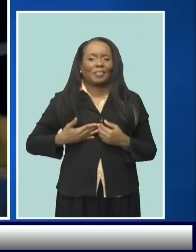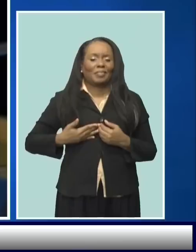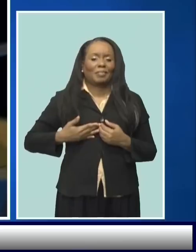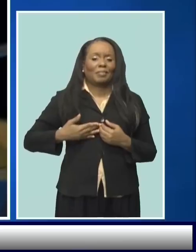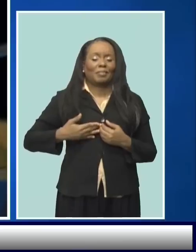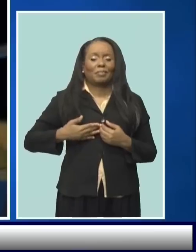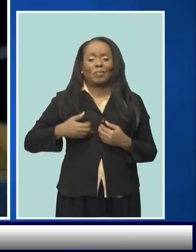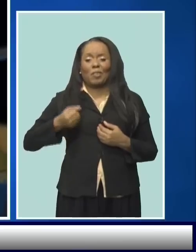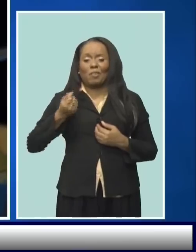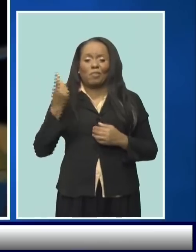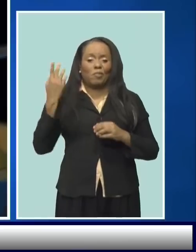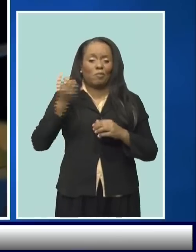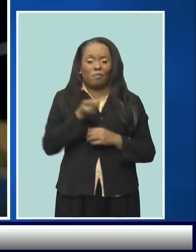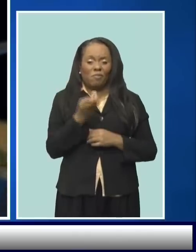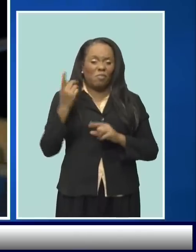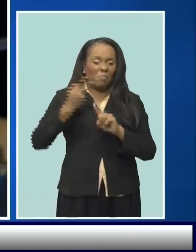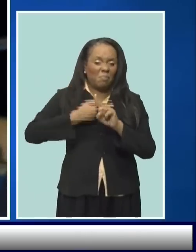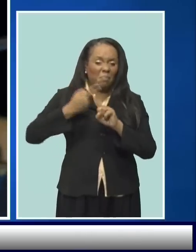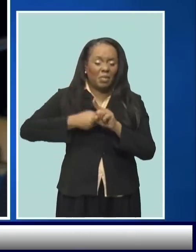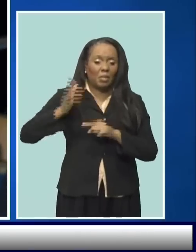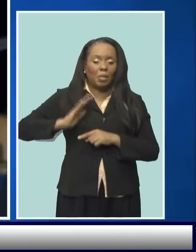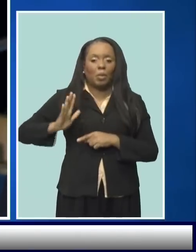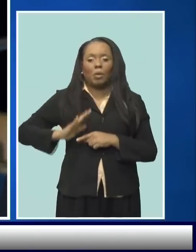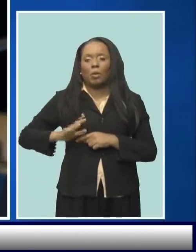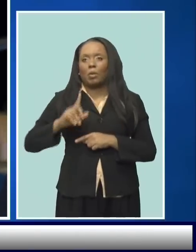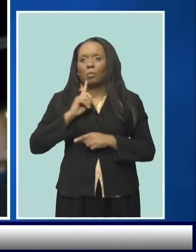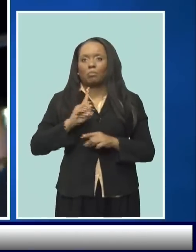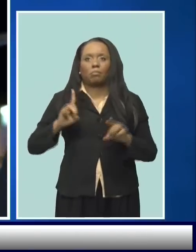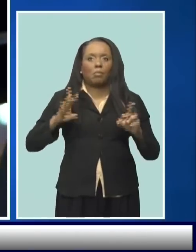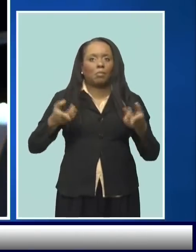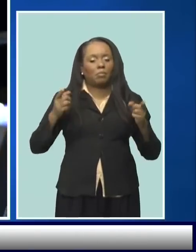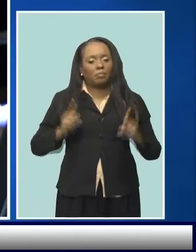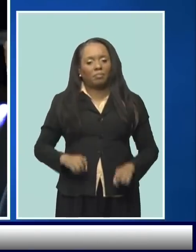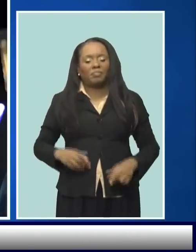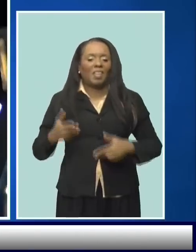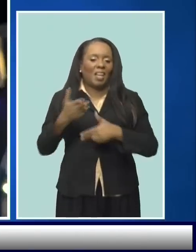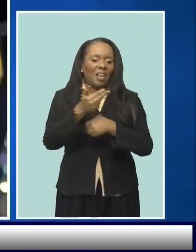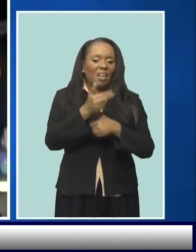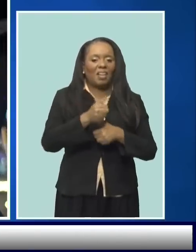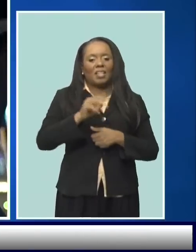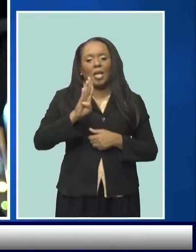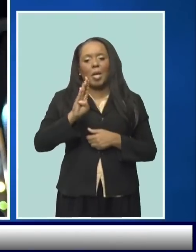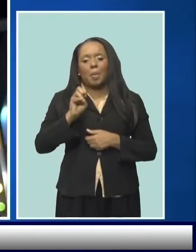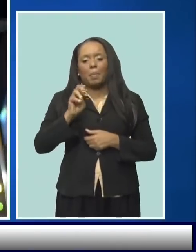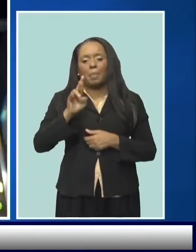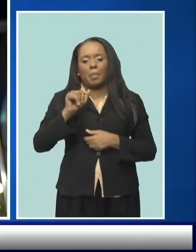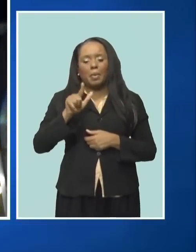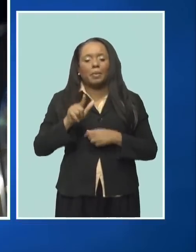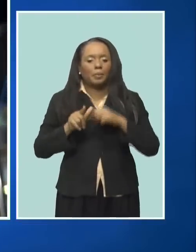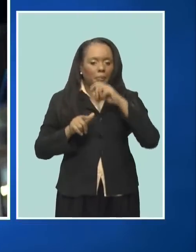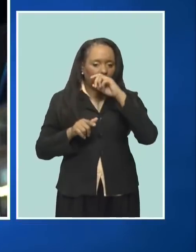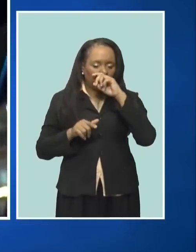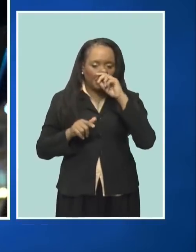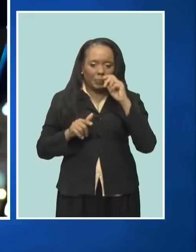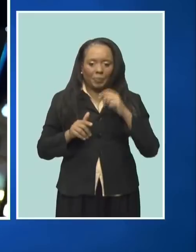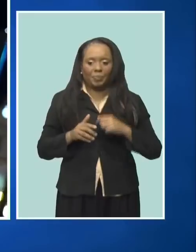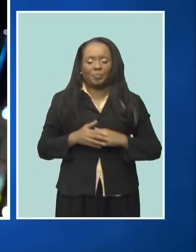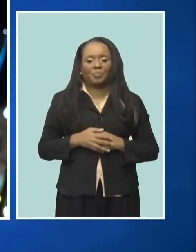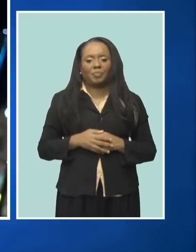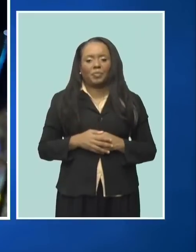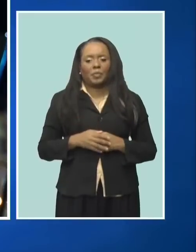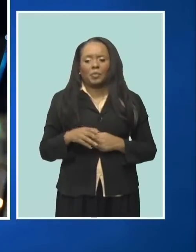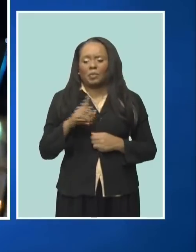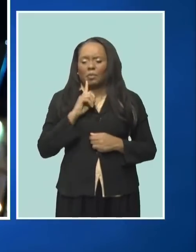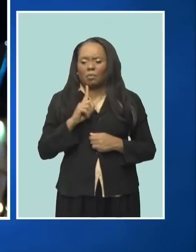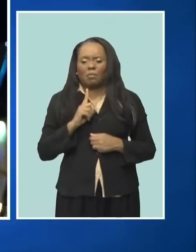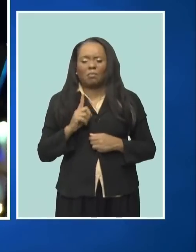when we first brought the boat, we had a tragedy. We met with Hurricane Beryl, and we had some severe damages to the